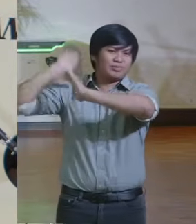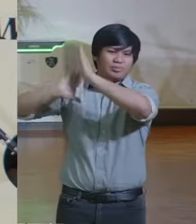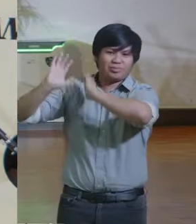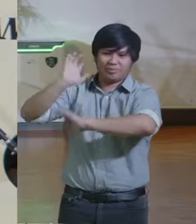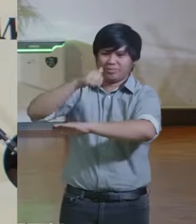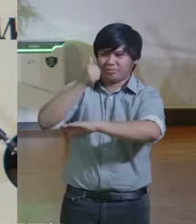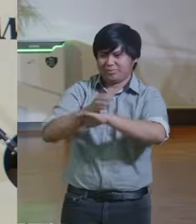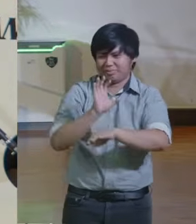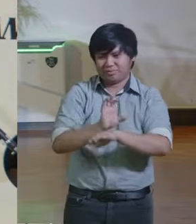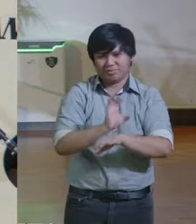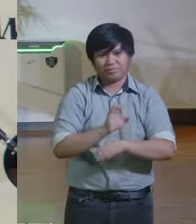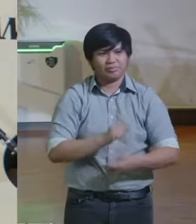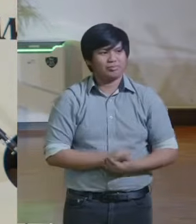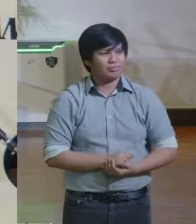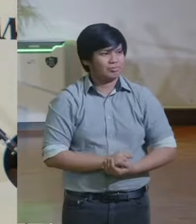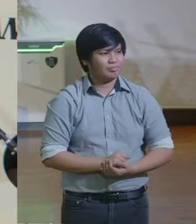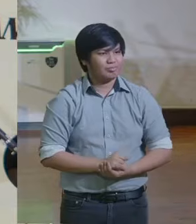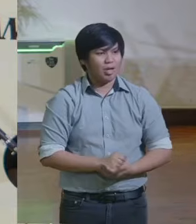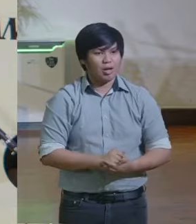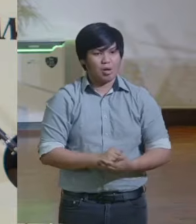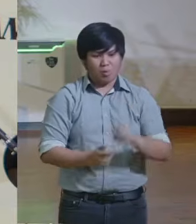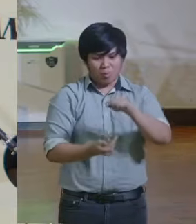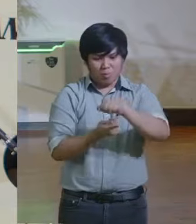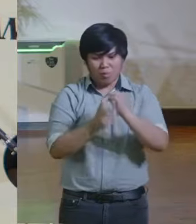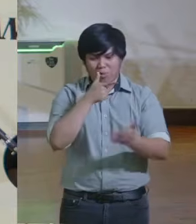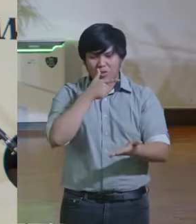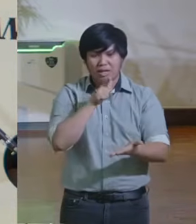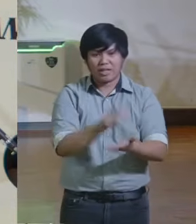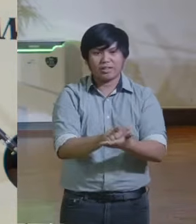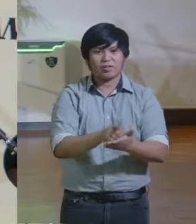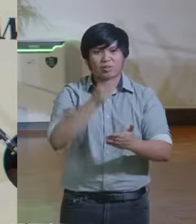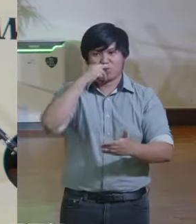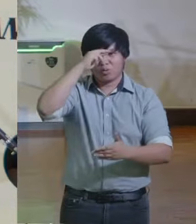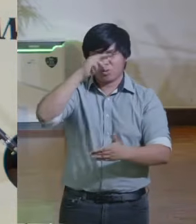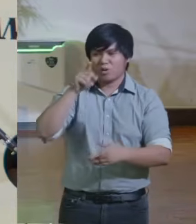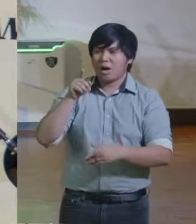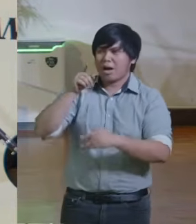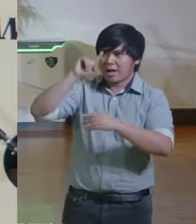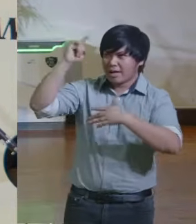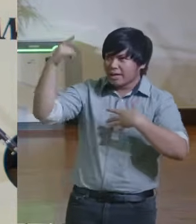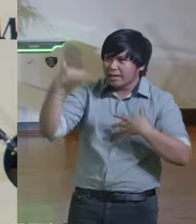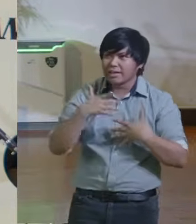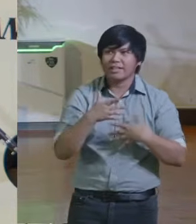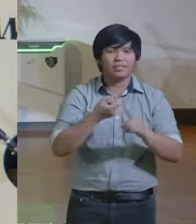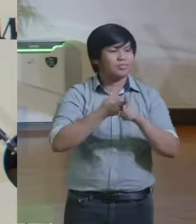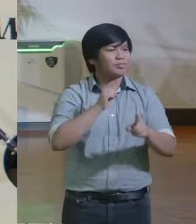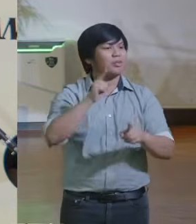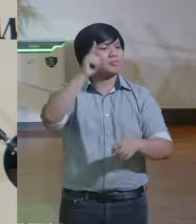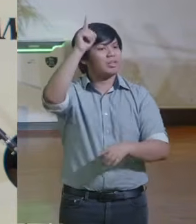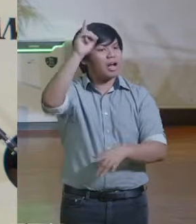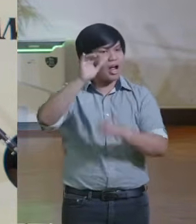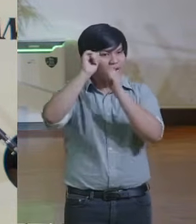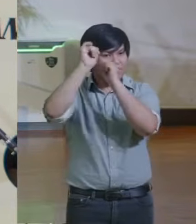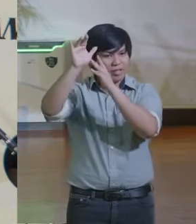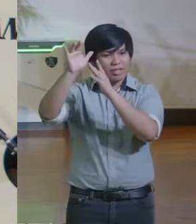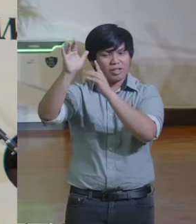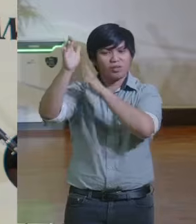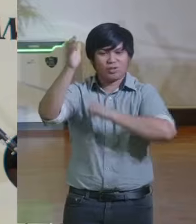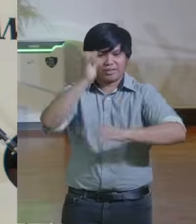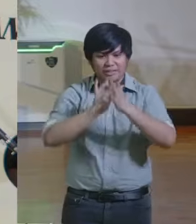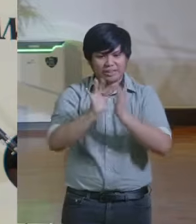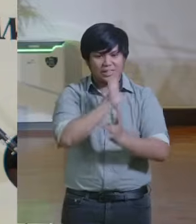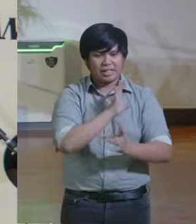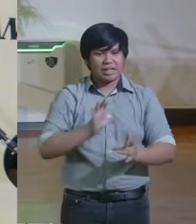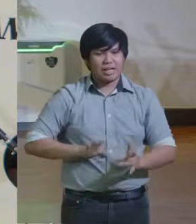To all those in Rome, grace to you and peace from God our Father and the Lord Jesus Christ. Paulit-ulit siya itong kanyang